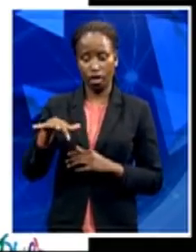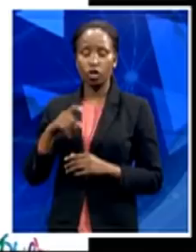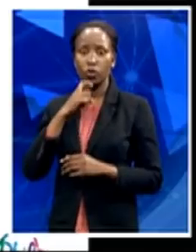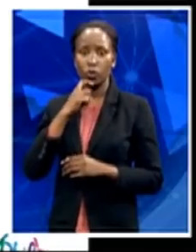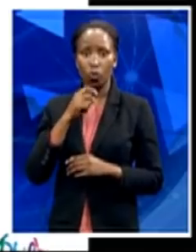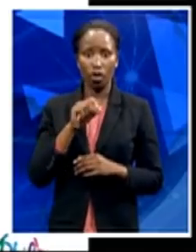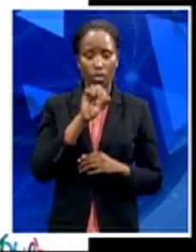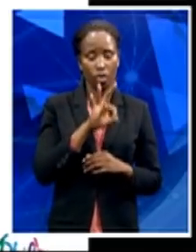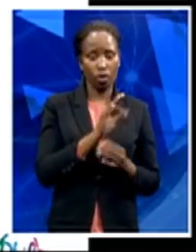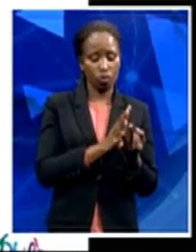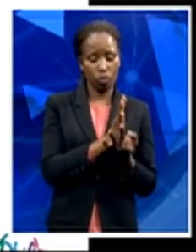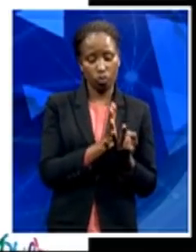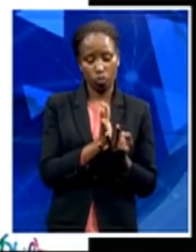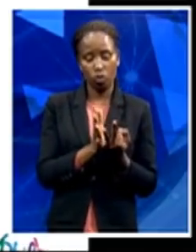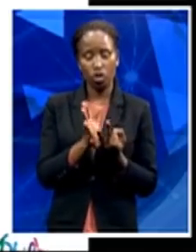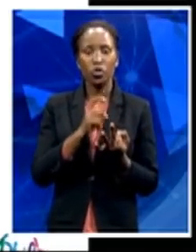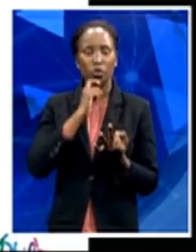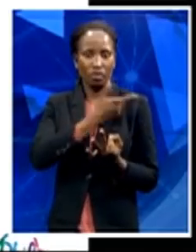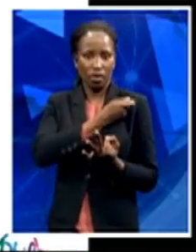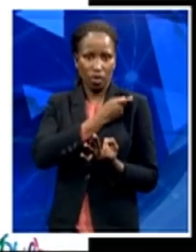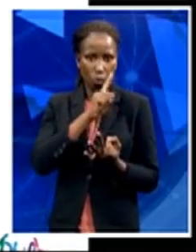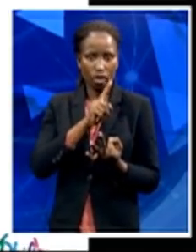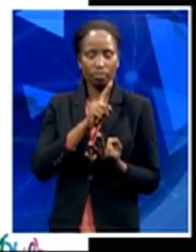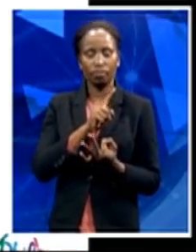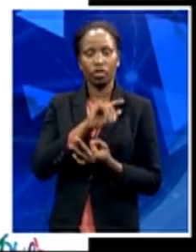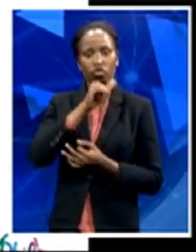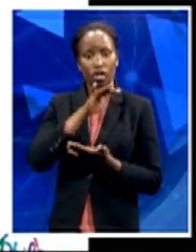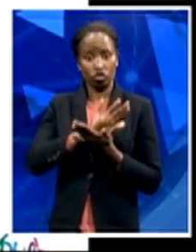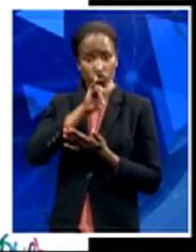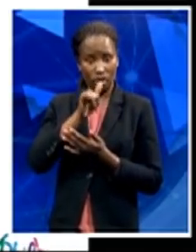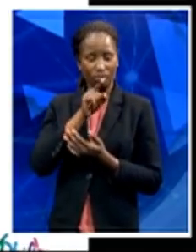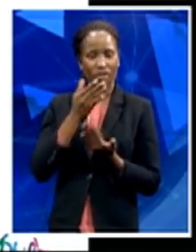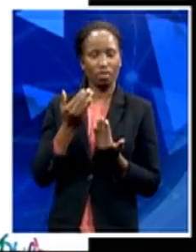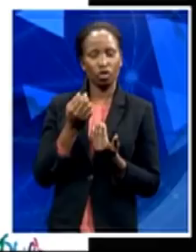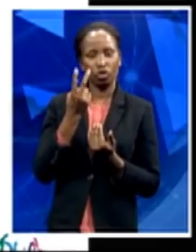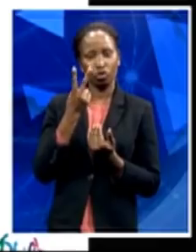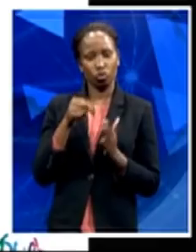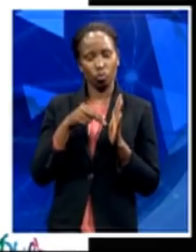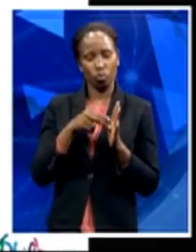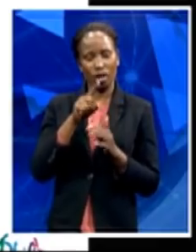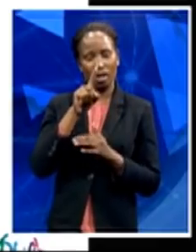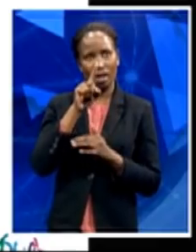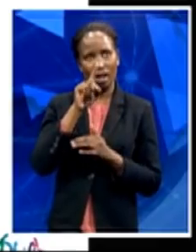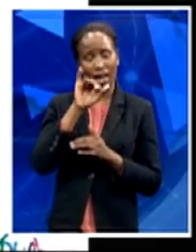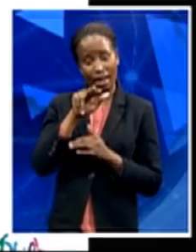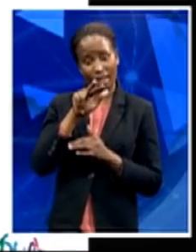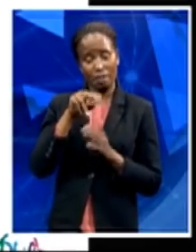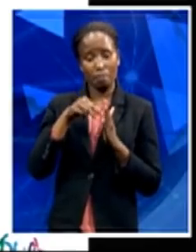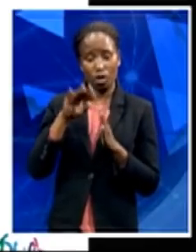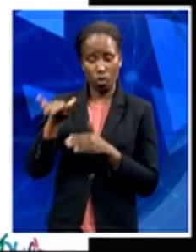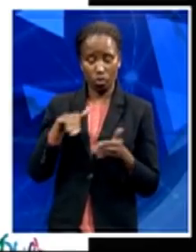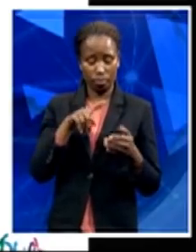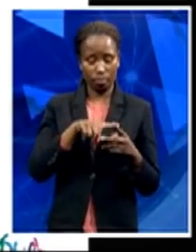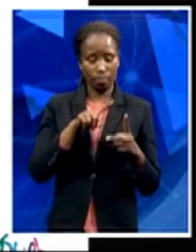Johnson, where we are expecting 2.8 million doses in Q2, 9.1 million doses in Q3,